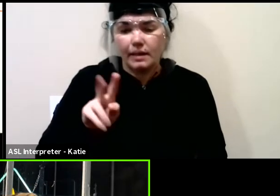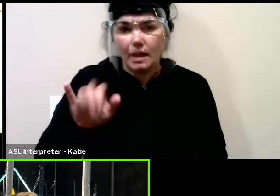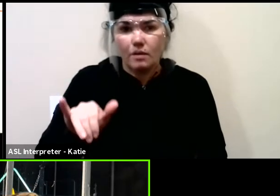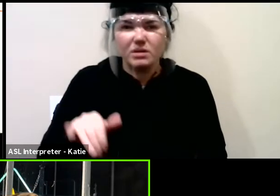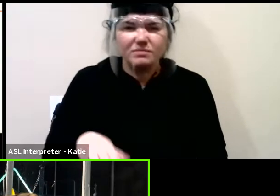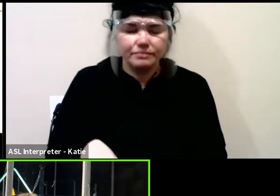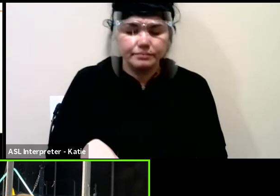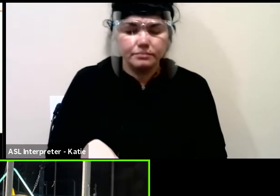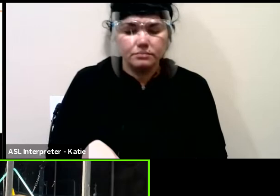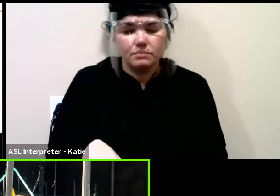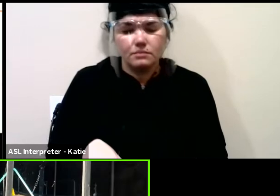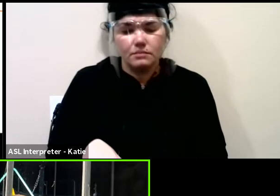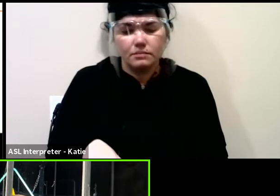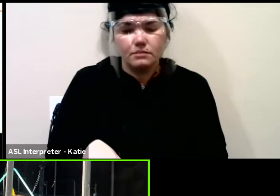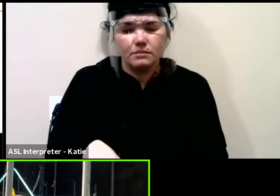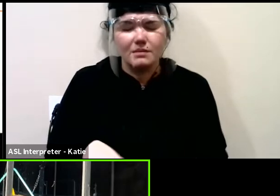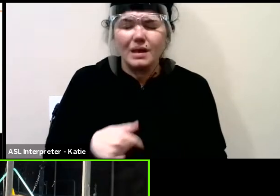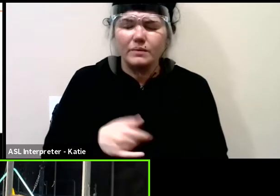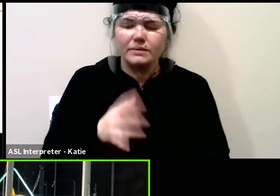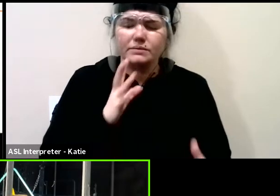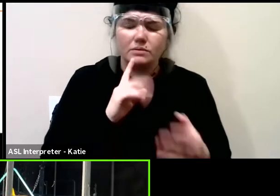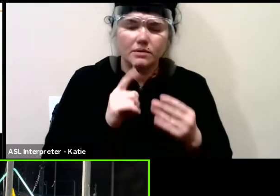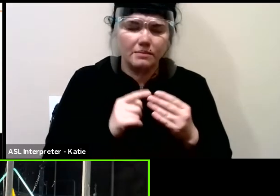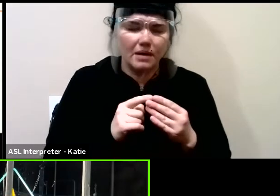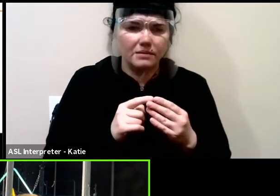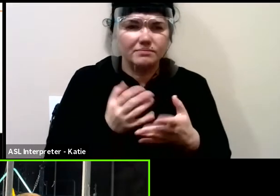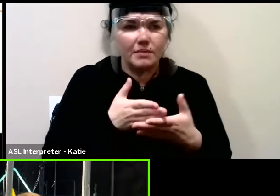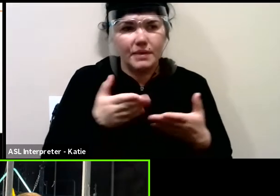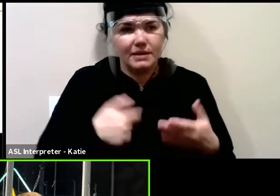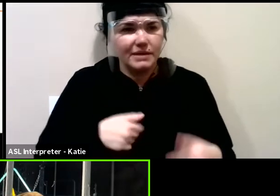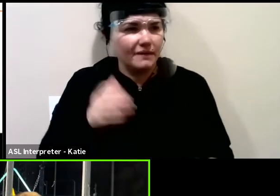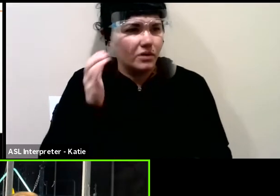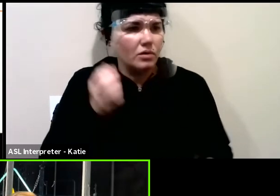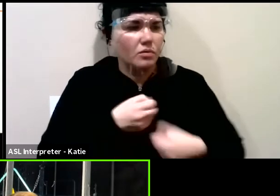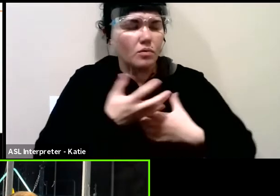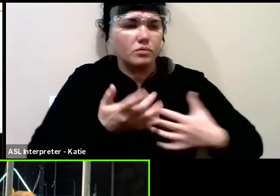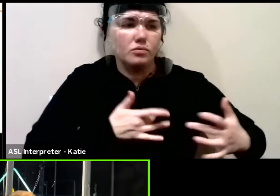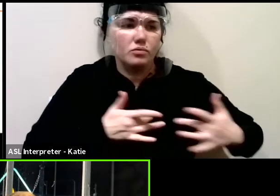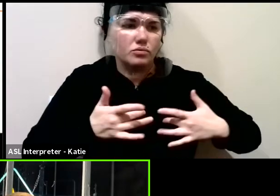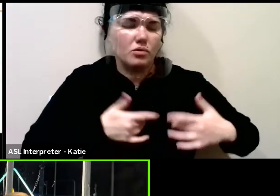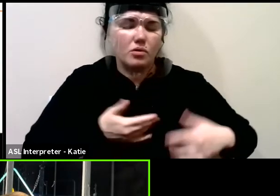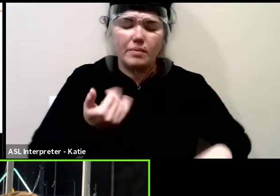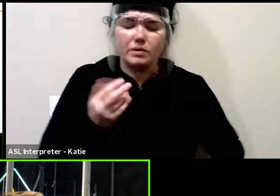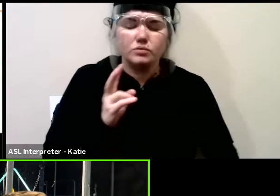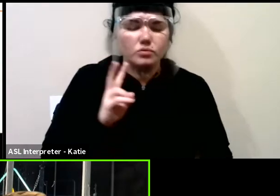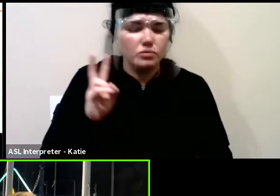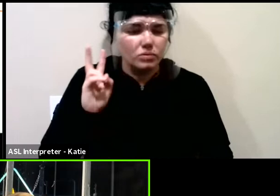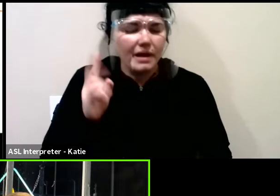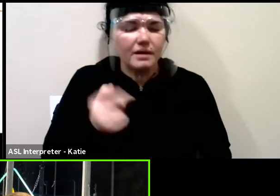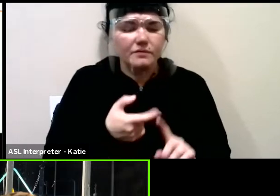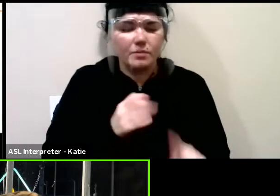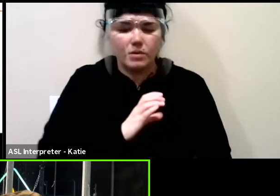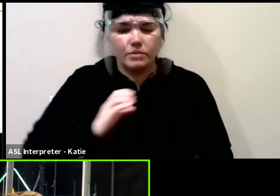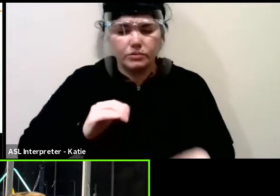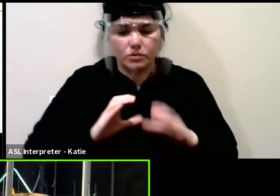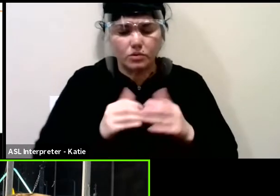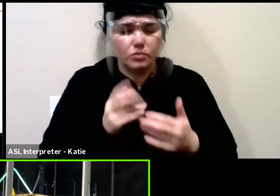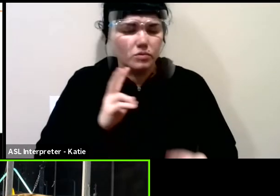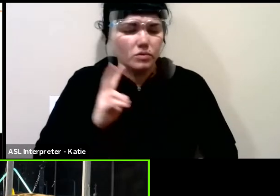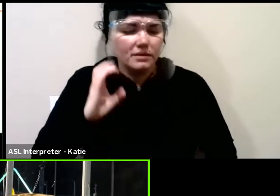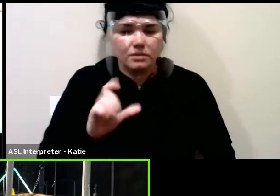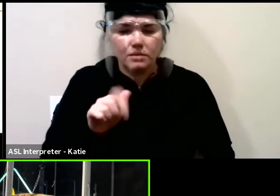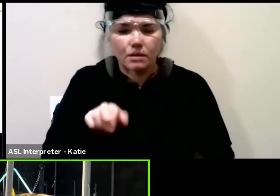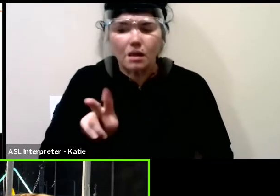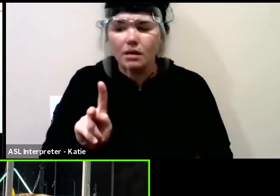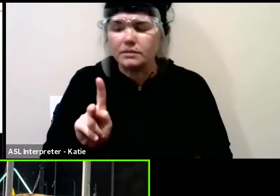some troubling things i've heard in the past two days from commissioners uh namely uh two days ago commissioner clark you know you